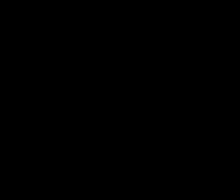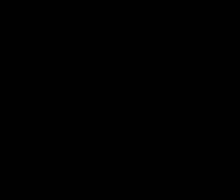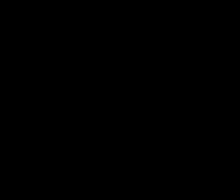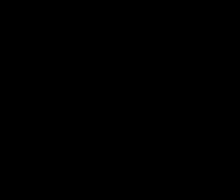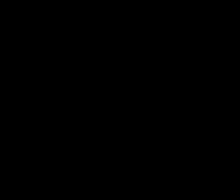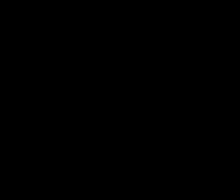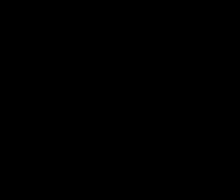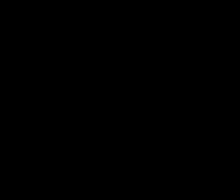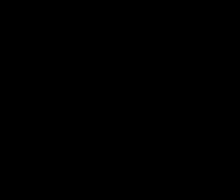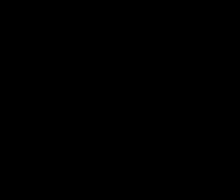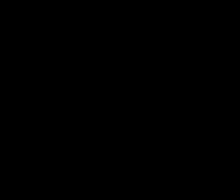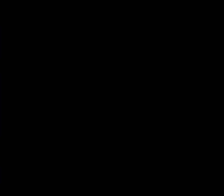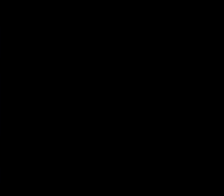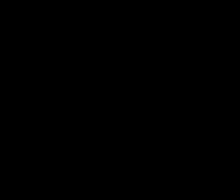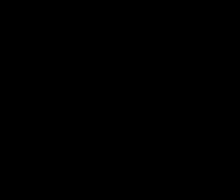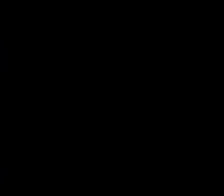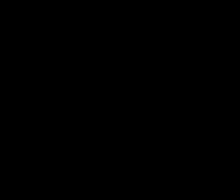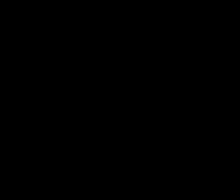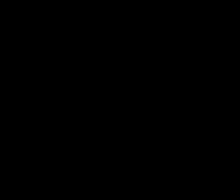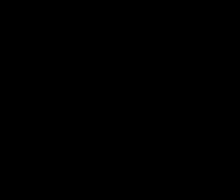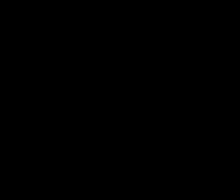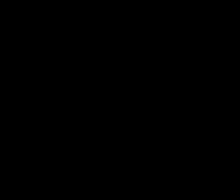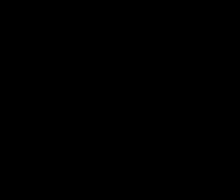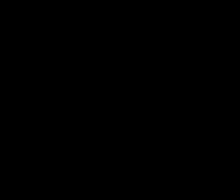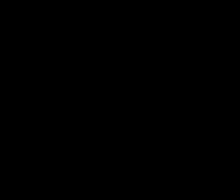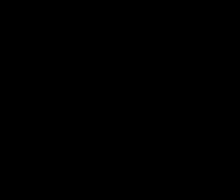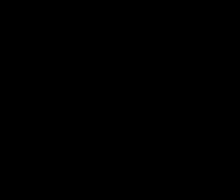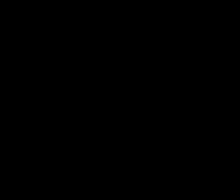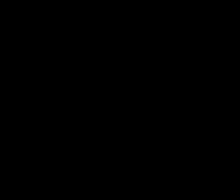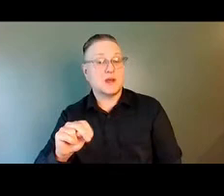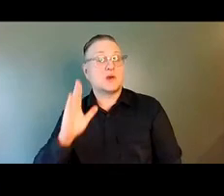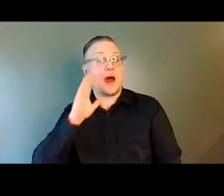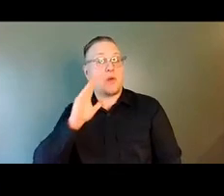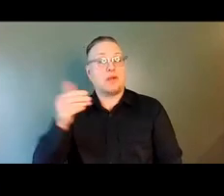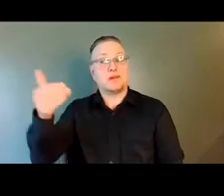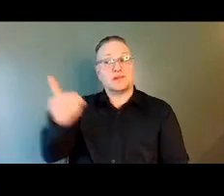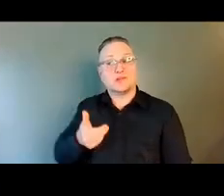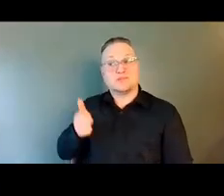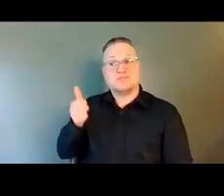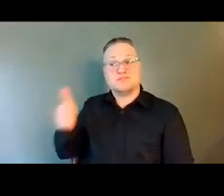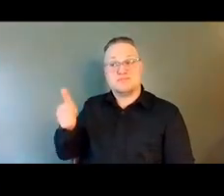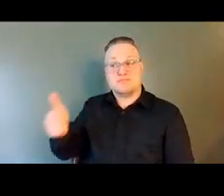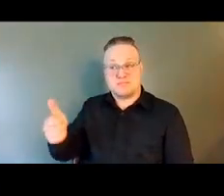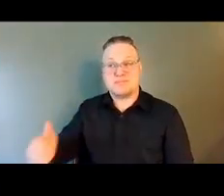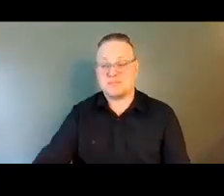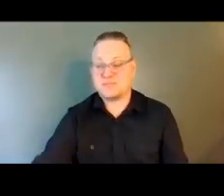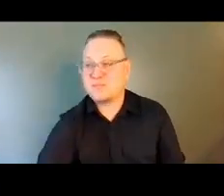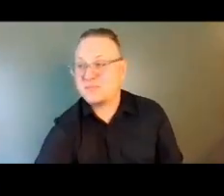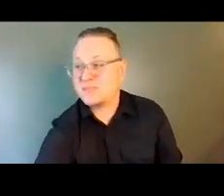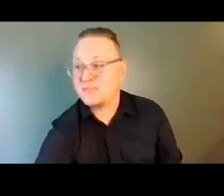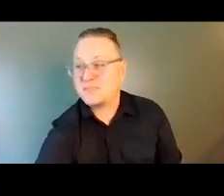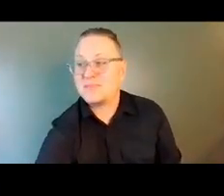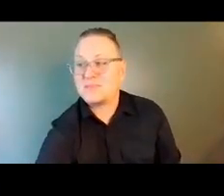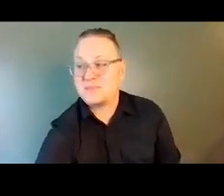about advocacy in Minnesota today. And so I'm going to let my panelists introduce themselves. I'm your moderator. I'm